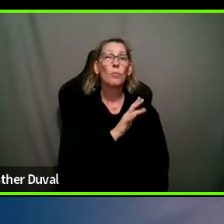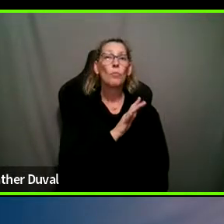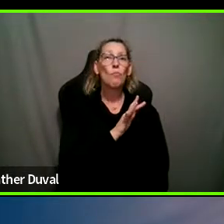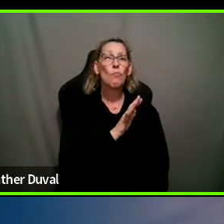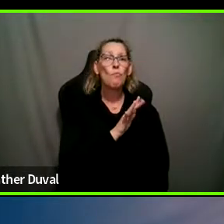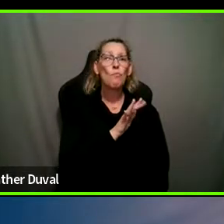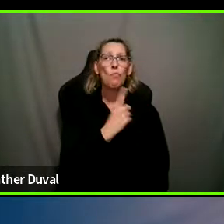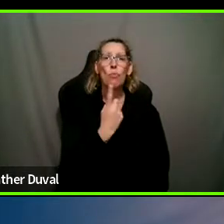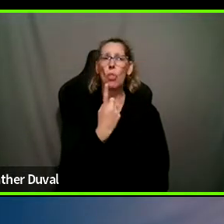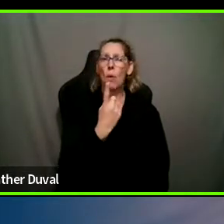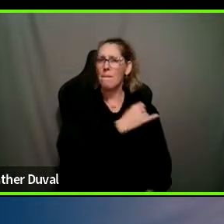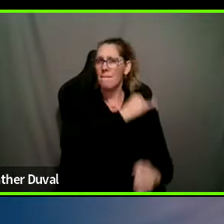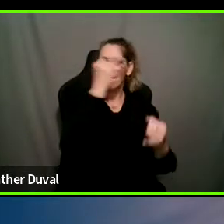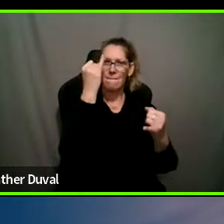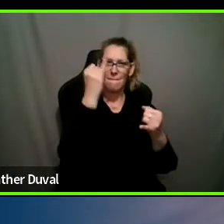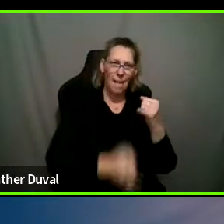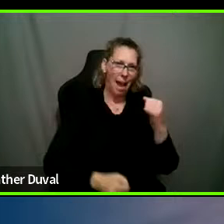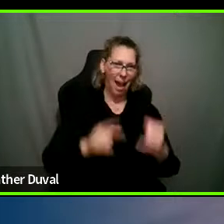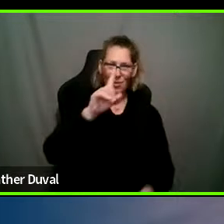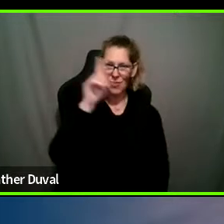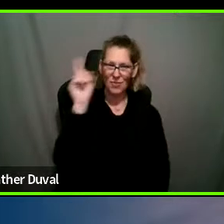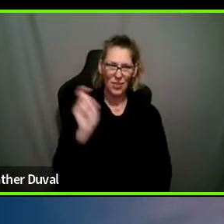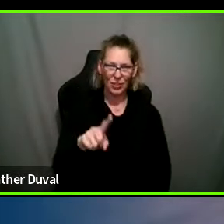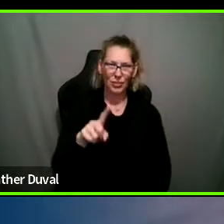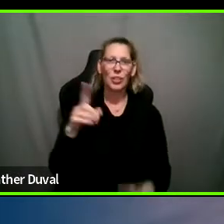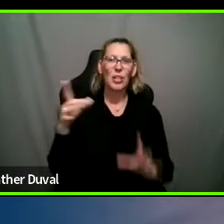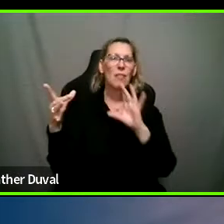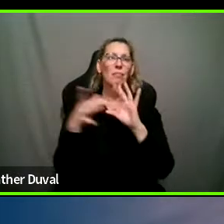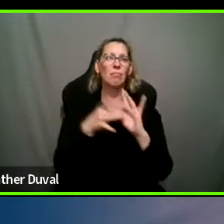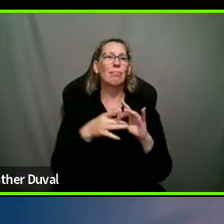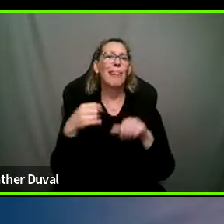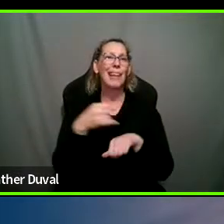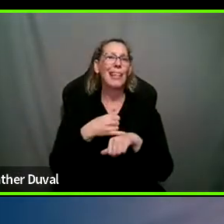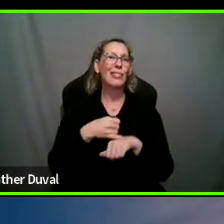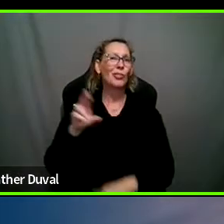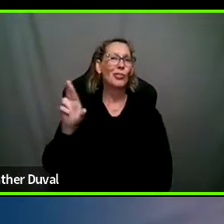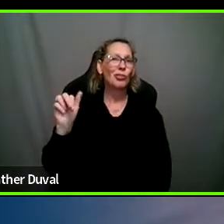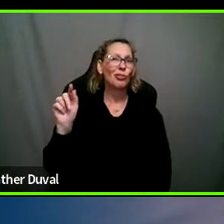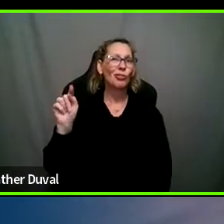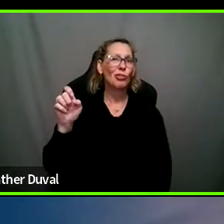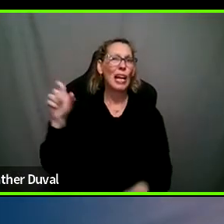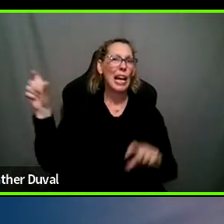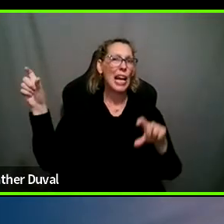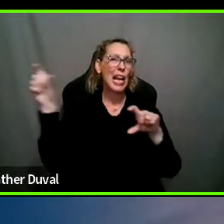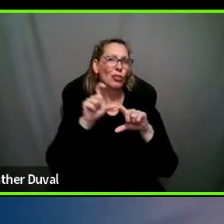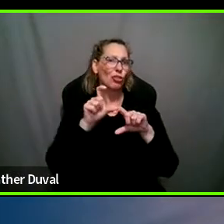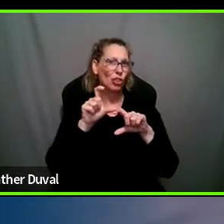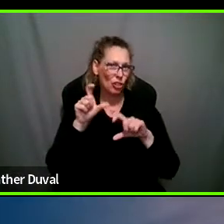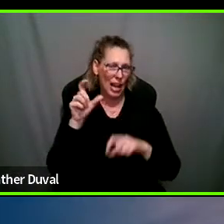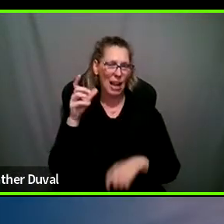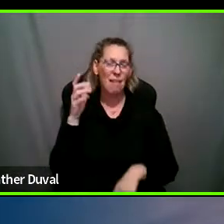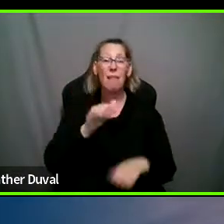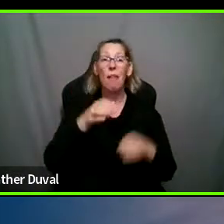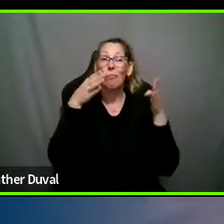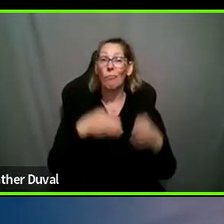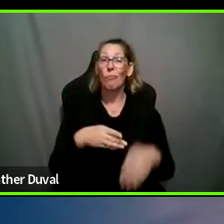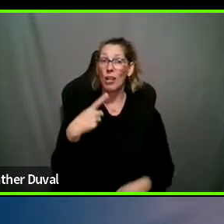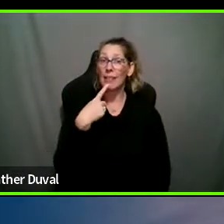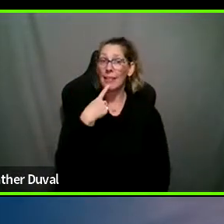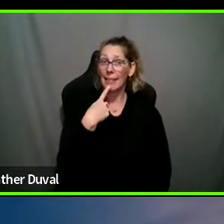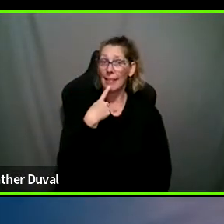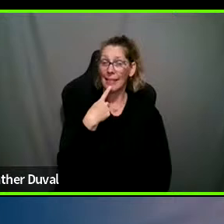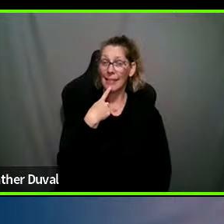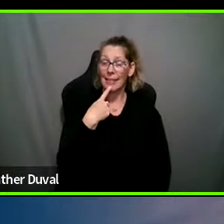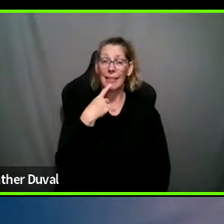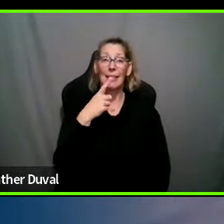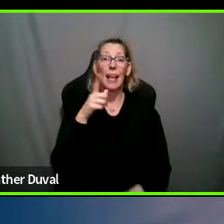One final question here about interest rates. So the person said that